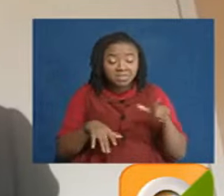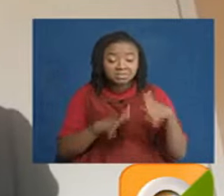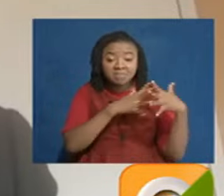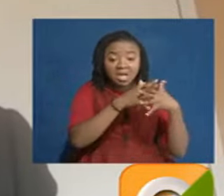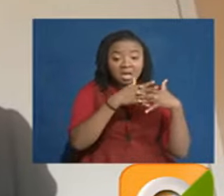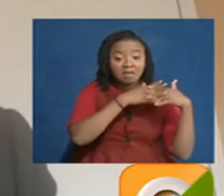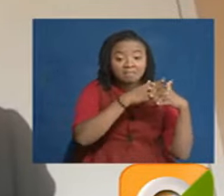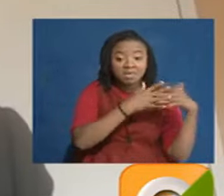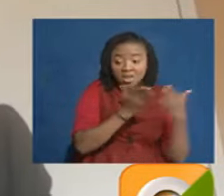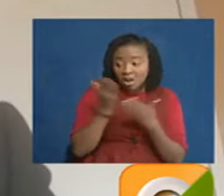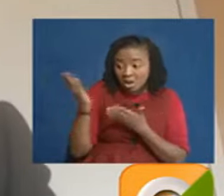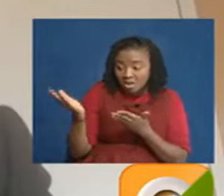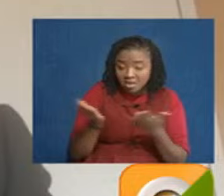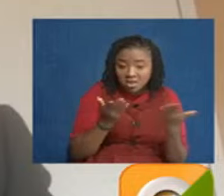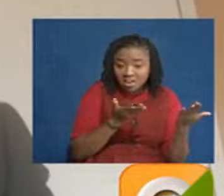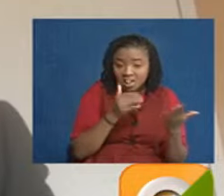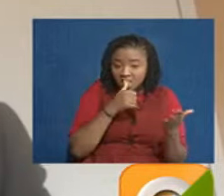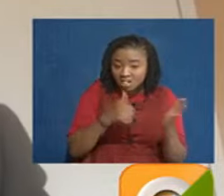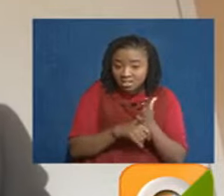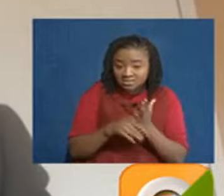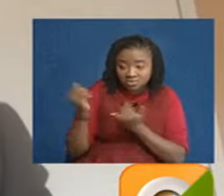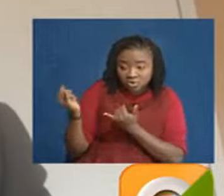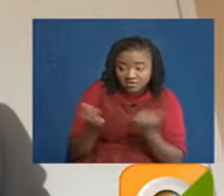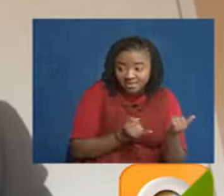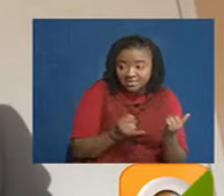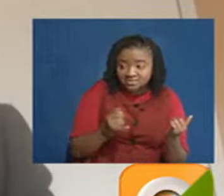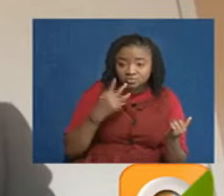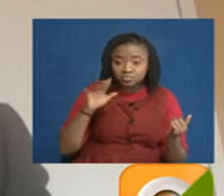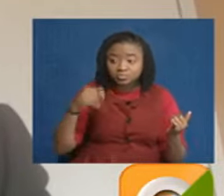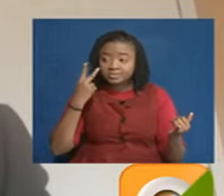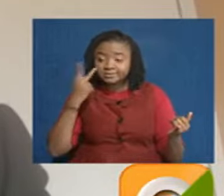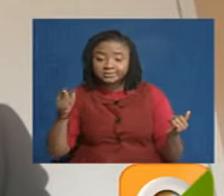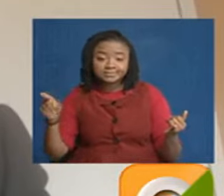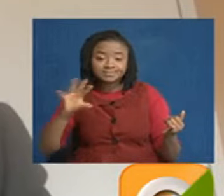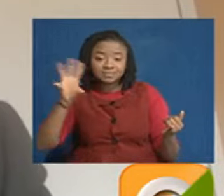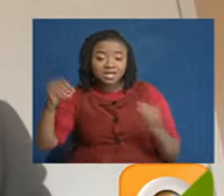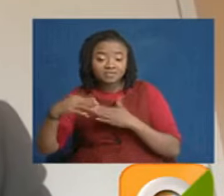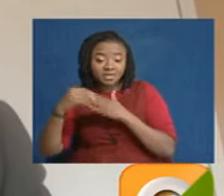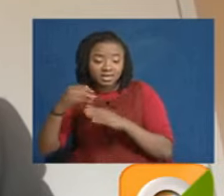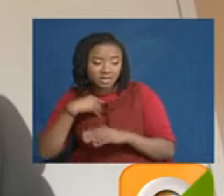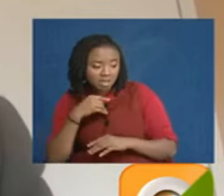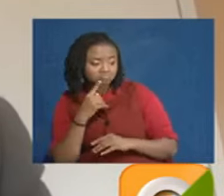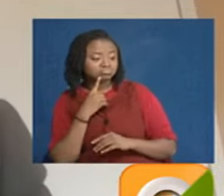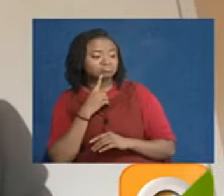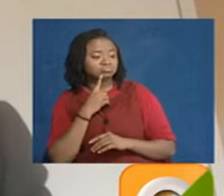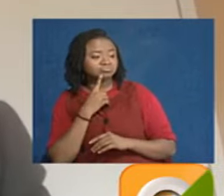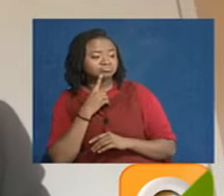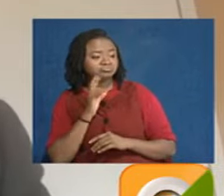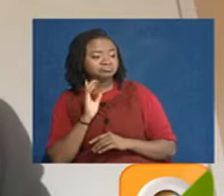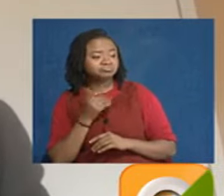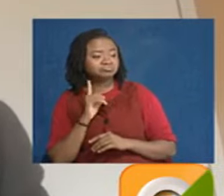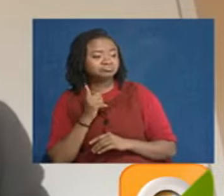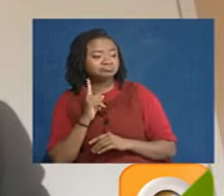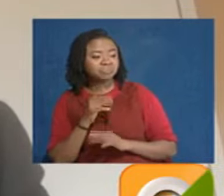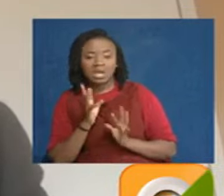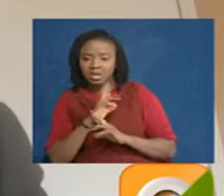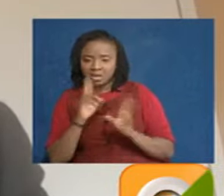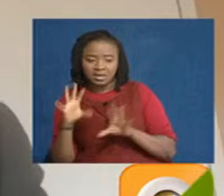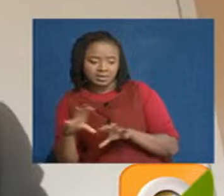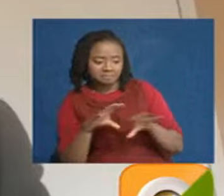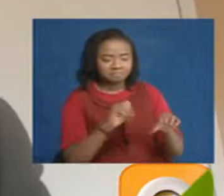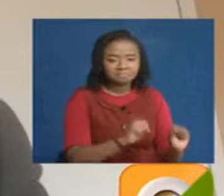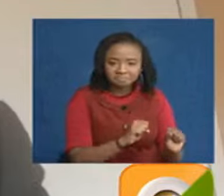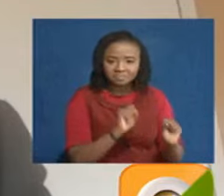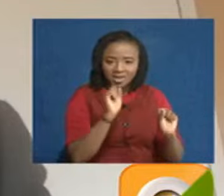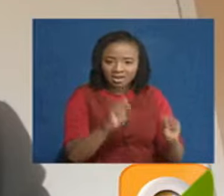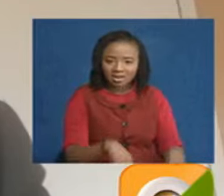by African leadership to see whether African leadership can be truly visionary and strategic when it comes to